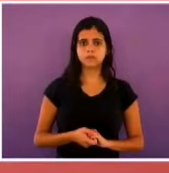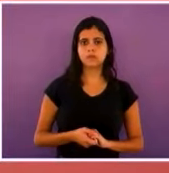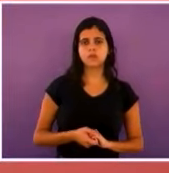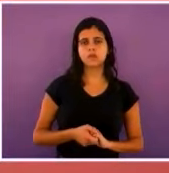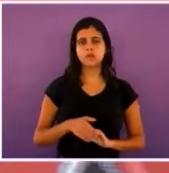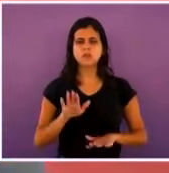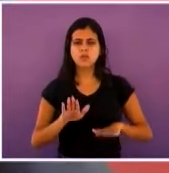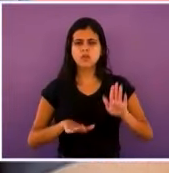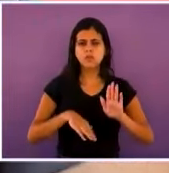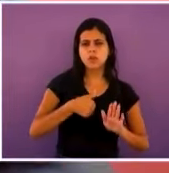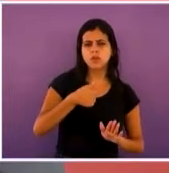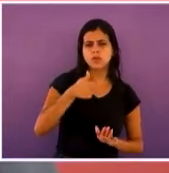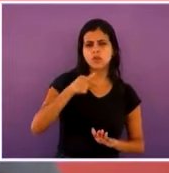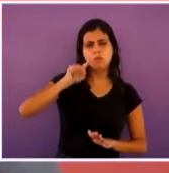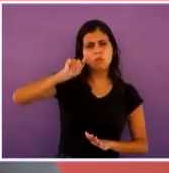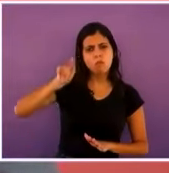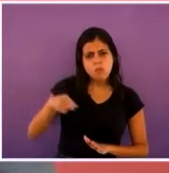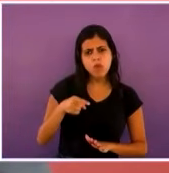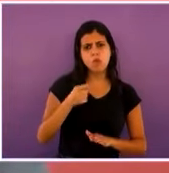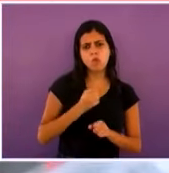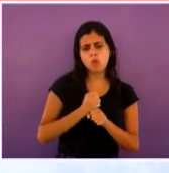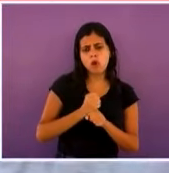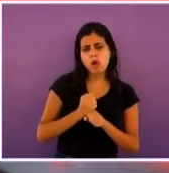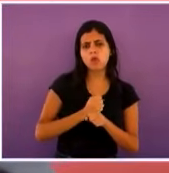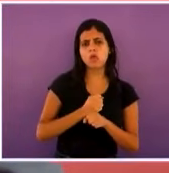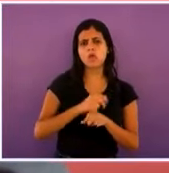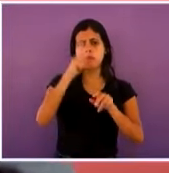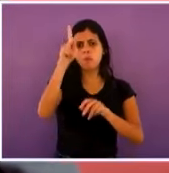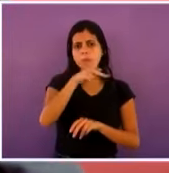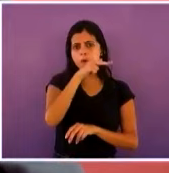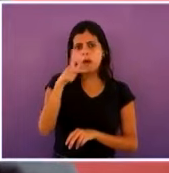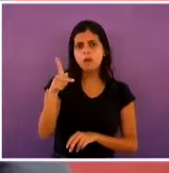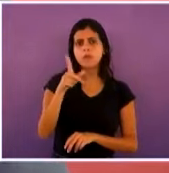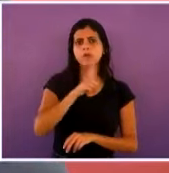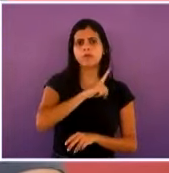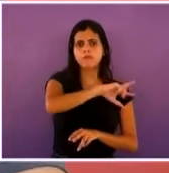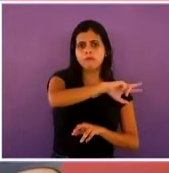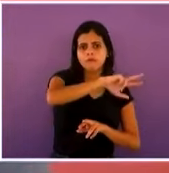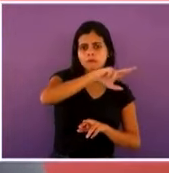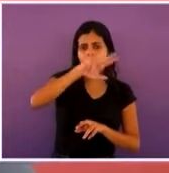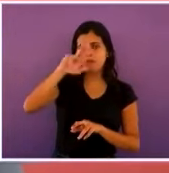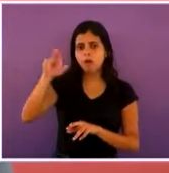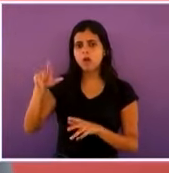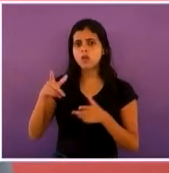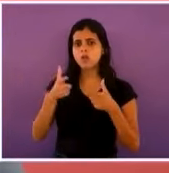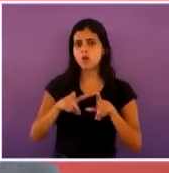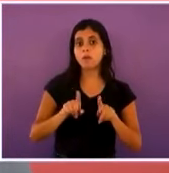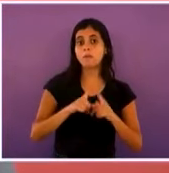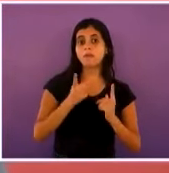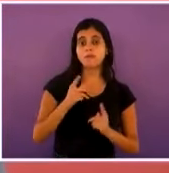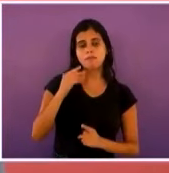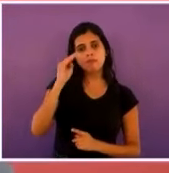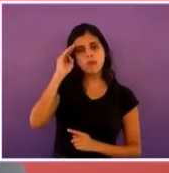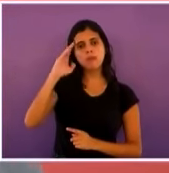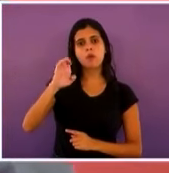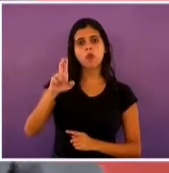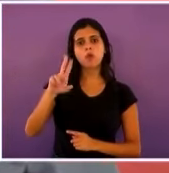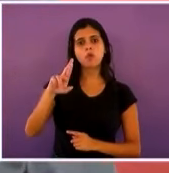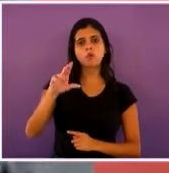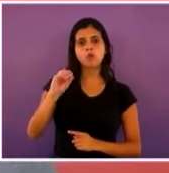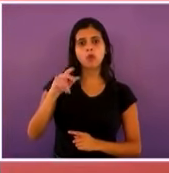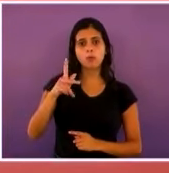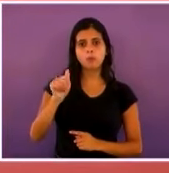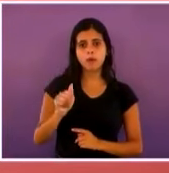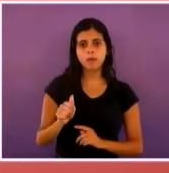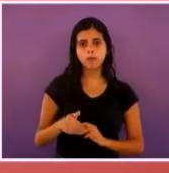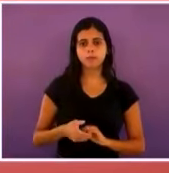mil anos, os papas têm vindo de muitos lugares, mas principalmente da Europa. But now, for the first time, we